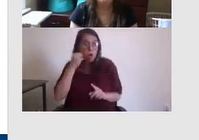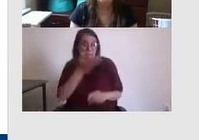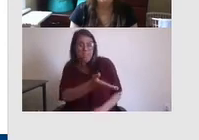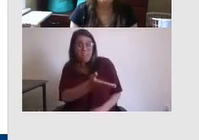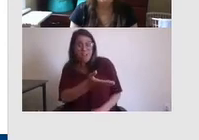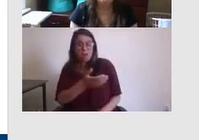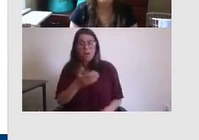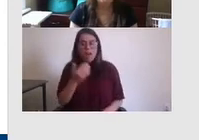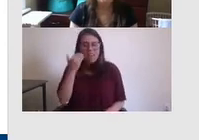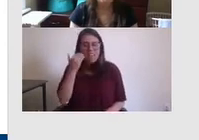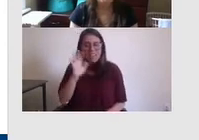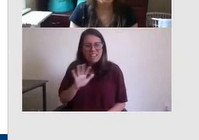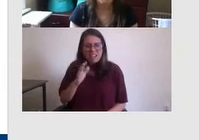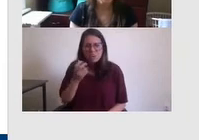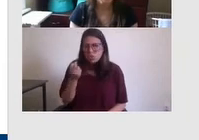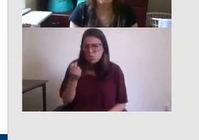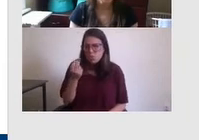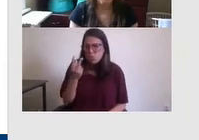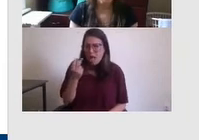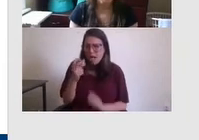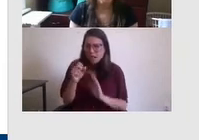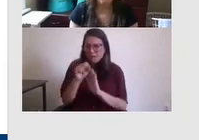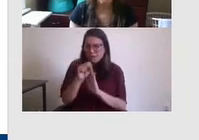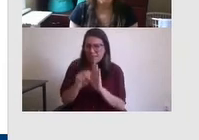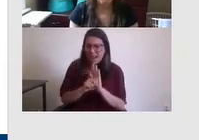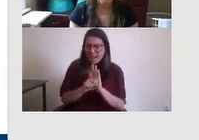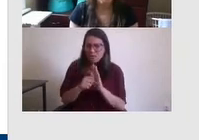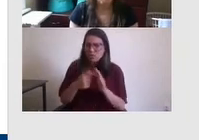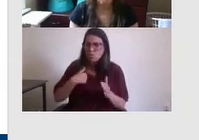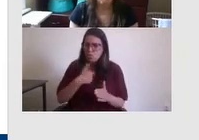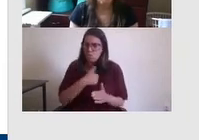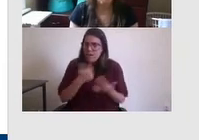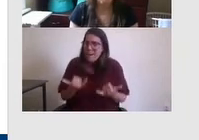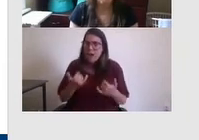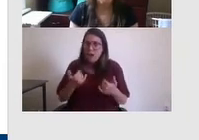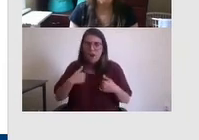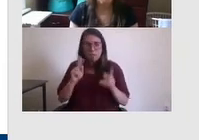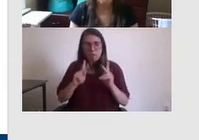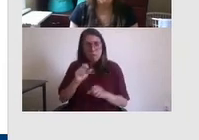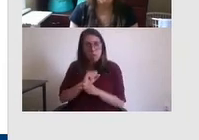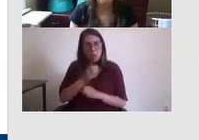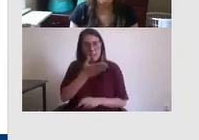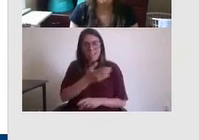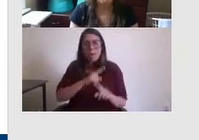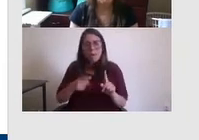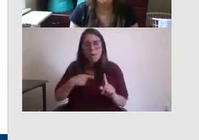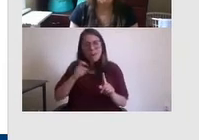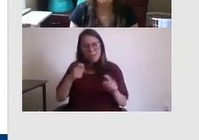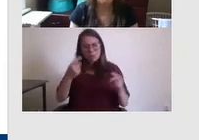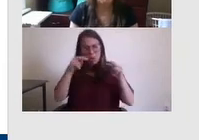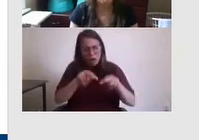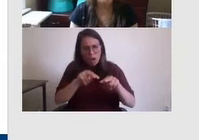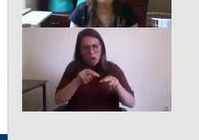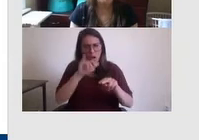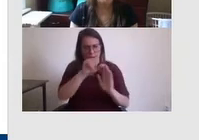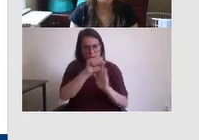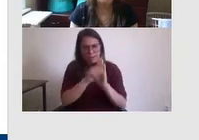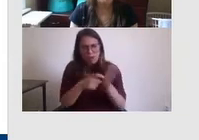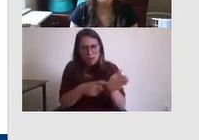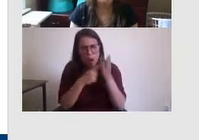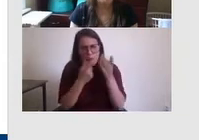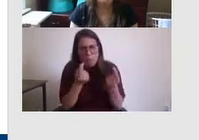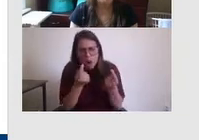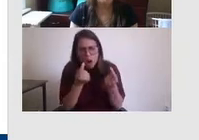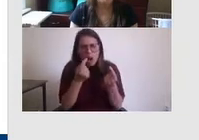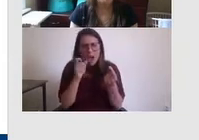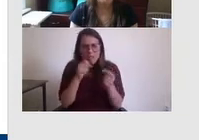about a dozen states that we currently have people working in, but we look very closely at each of the state requirements for